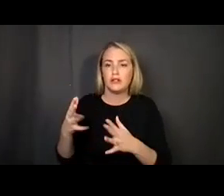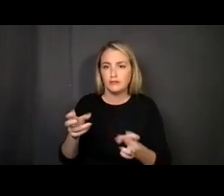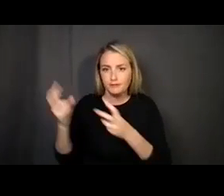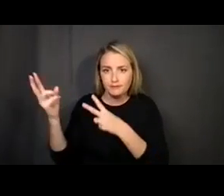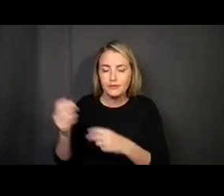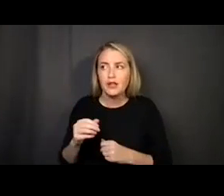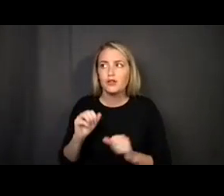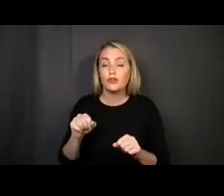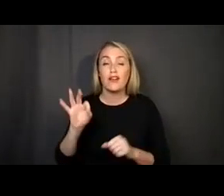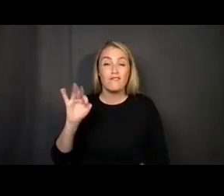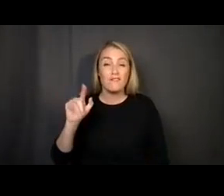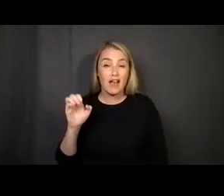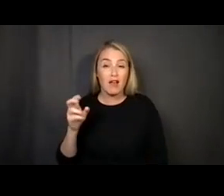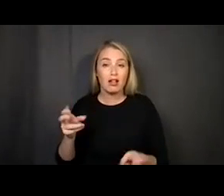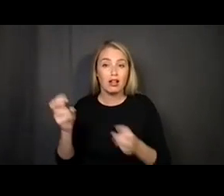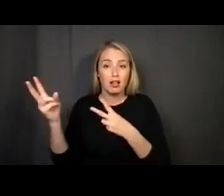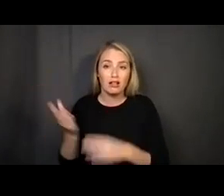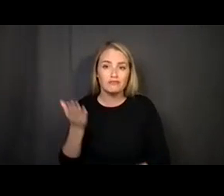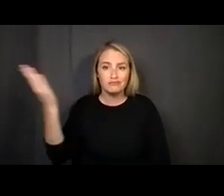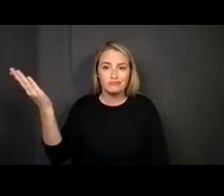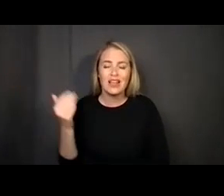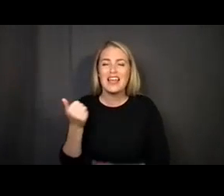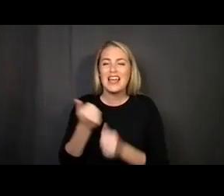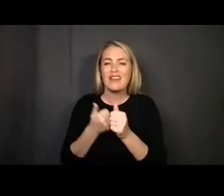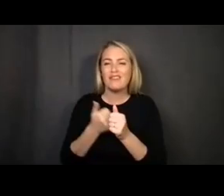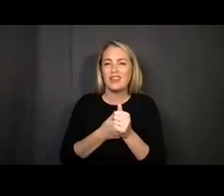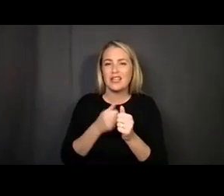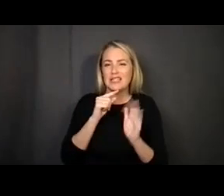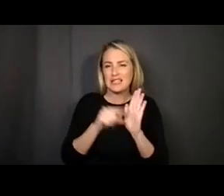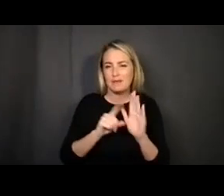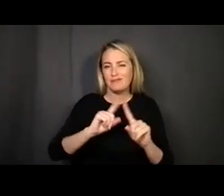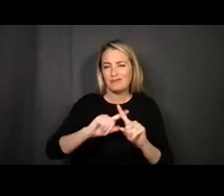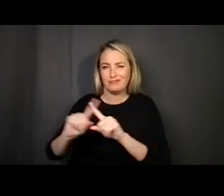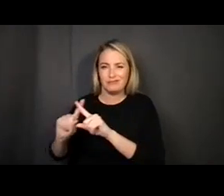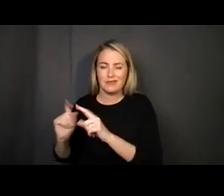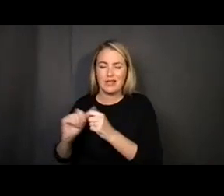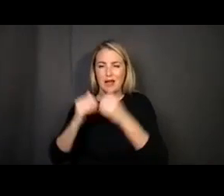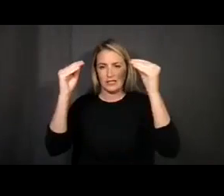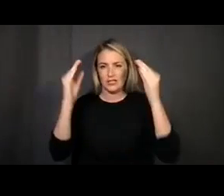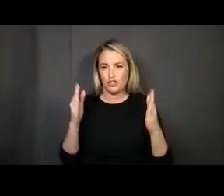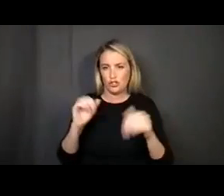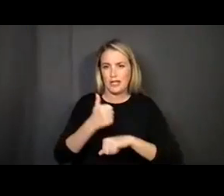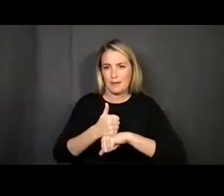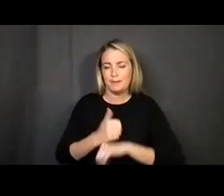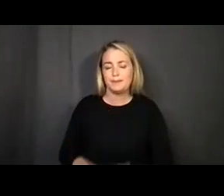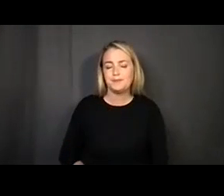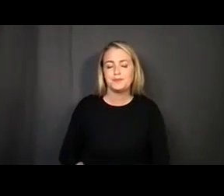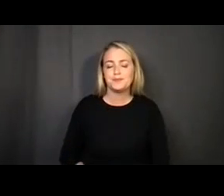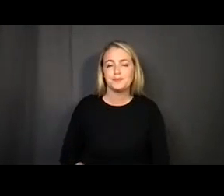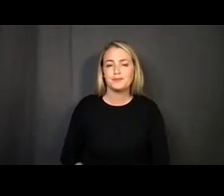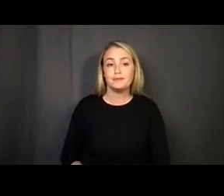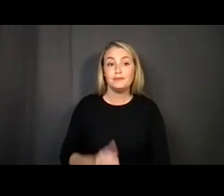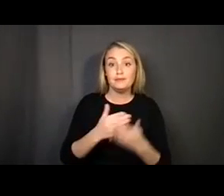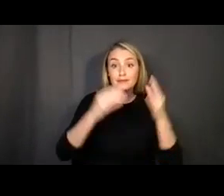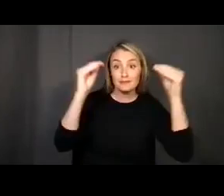a file. So every assignment will have a different way that the teacher has set it up. And some teachers